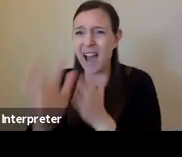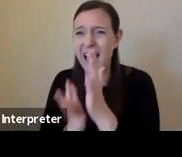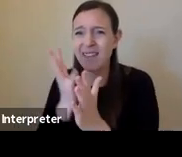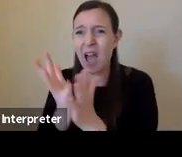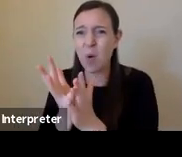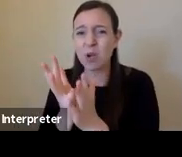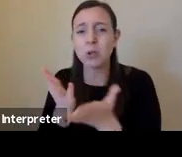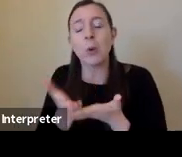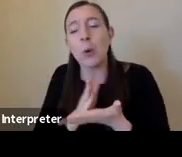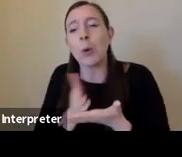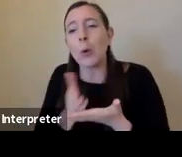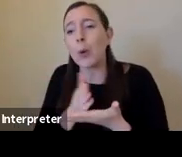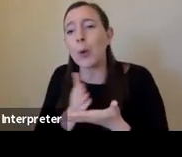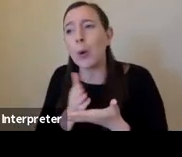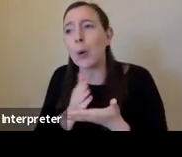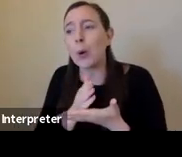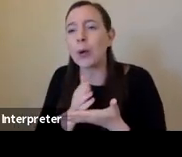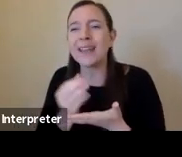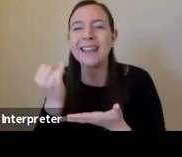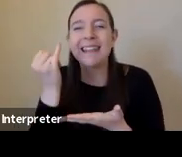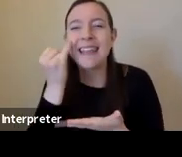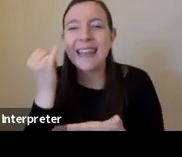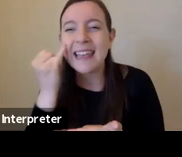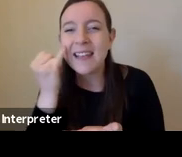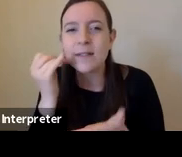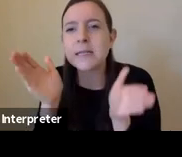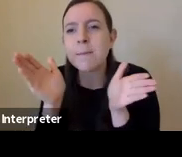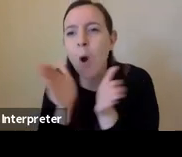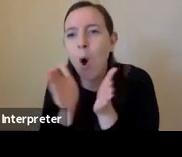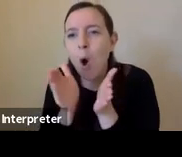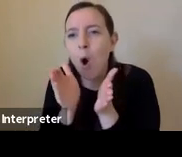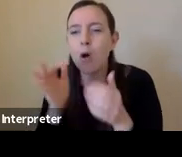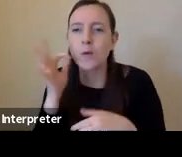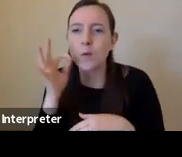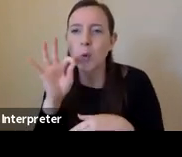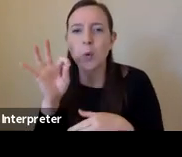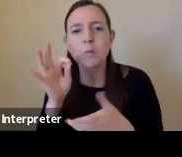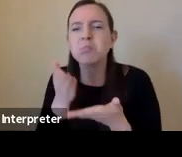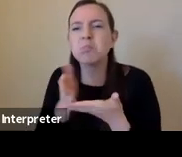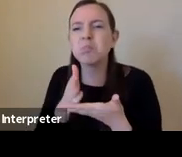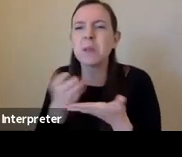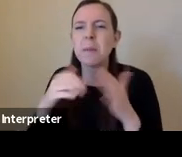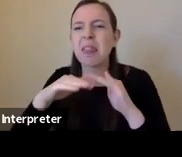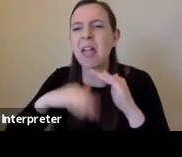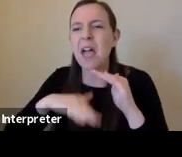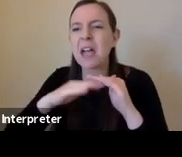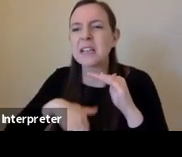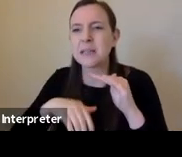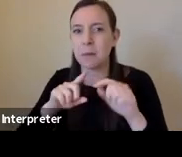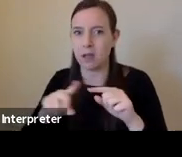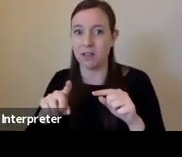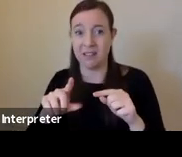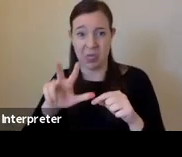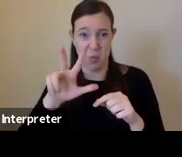that fruit. If you have a smaller batch, it doesn't take as long, but with those large batches, sometimes 3 gallons of fresh fruit,